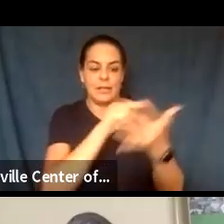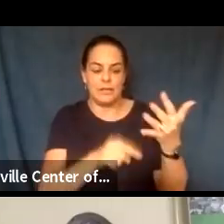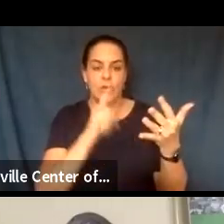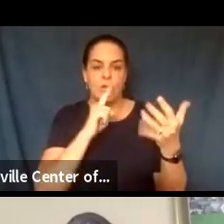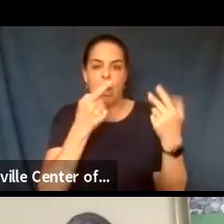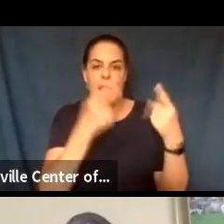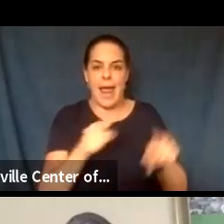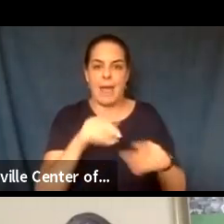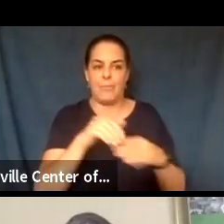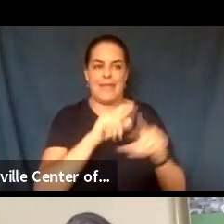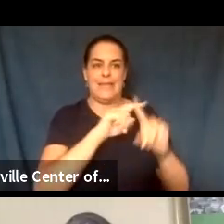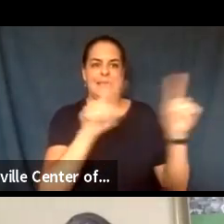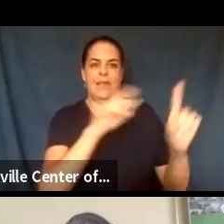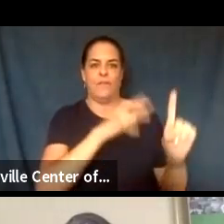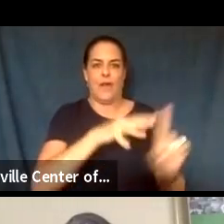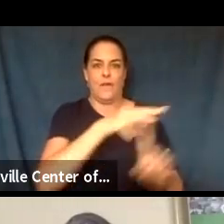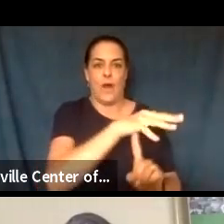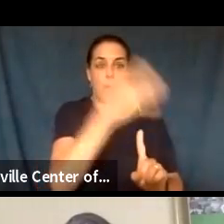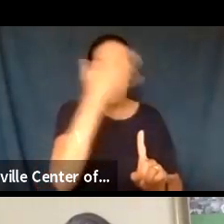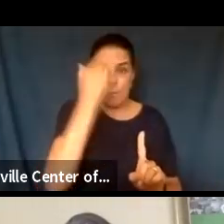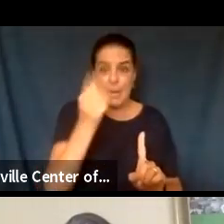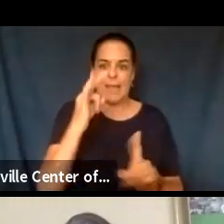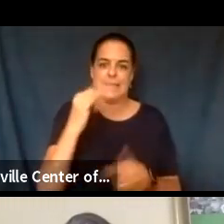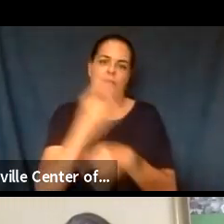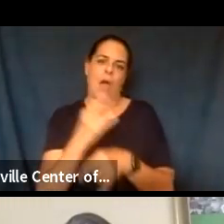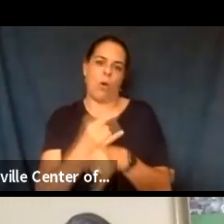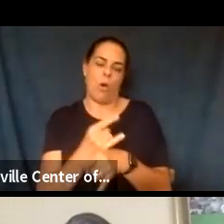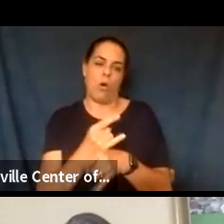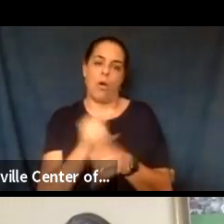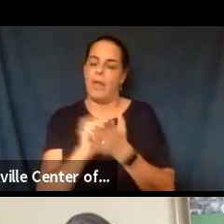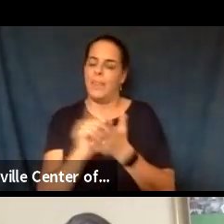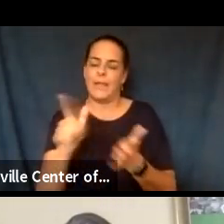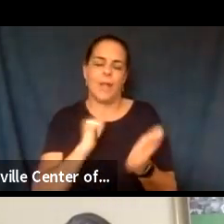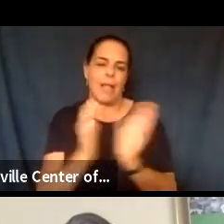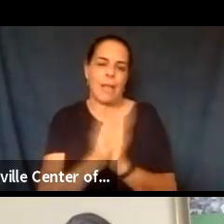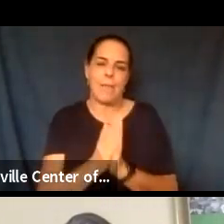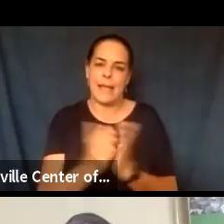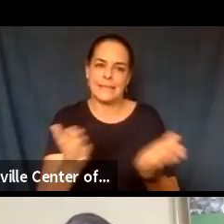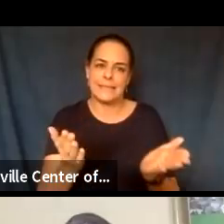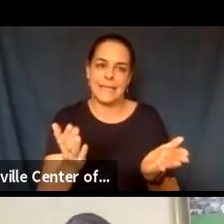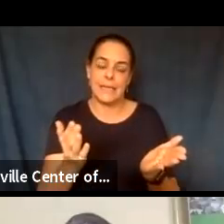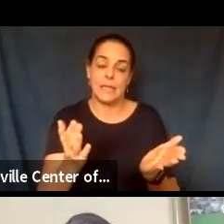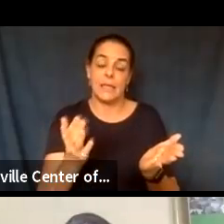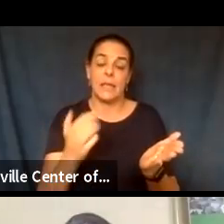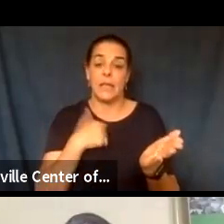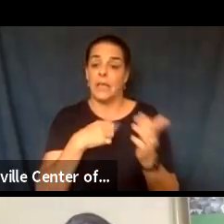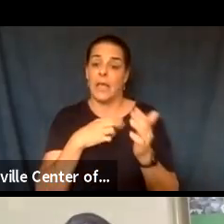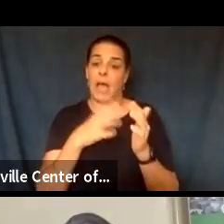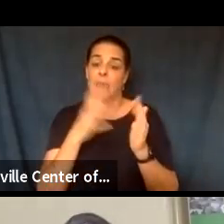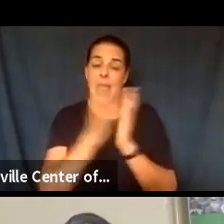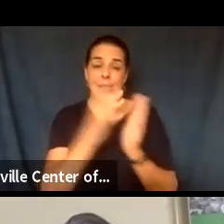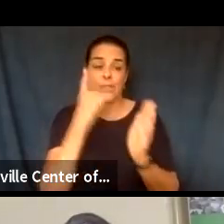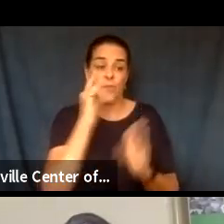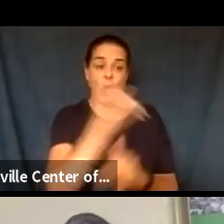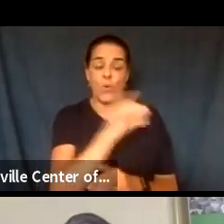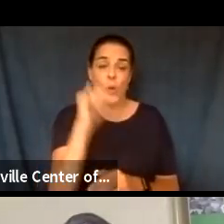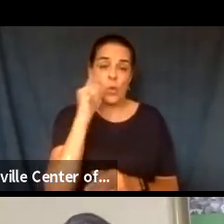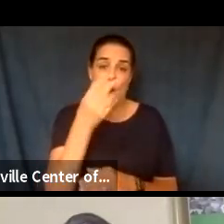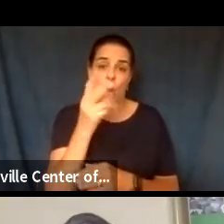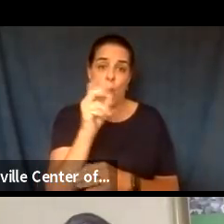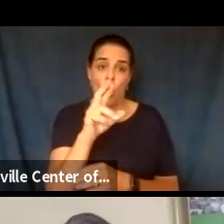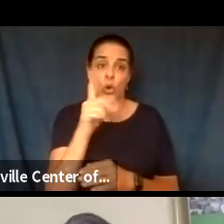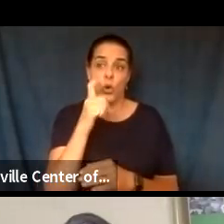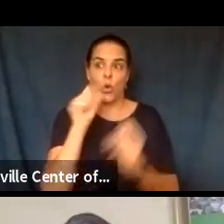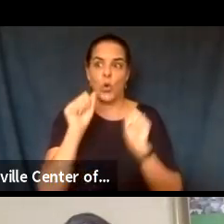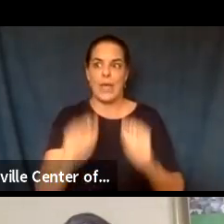in a different environment due to alcohol. That's all I'm asking on behalf of those bar owners who very